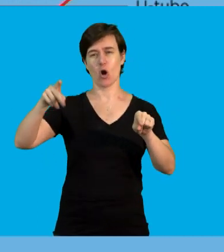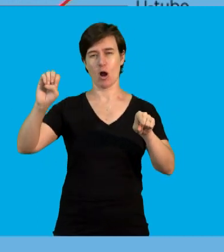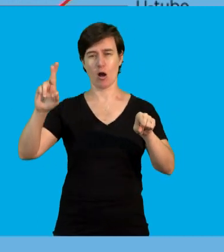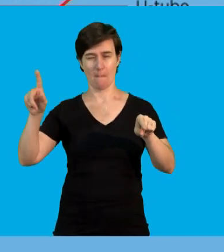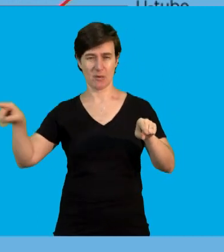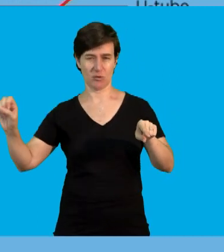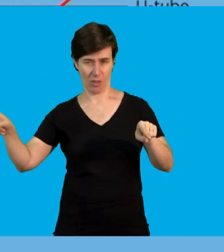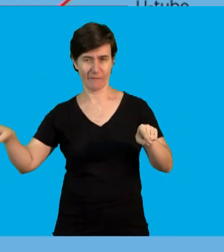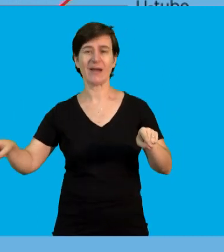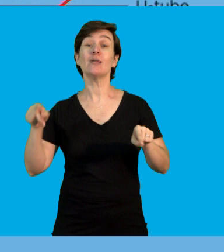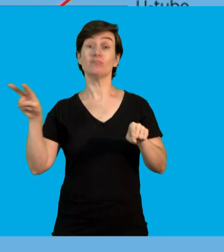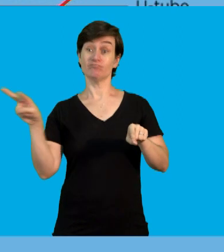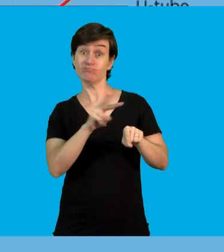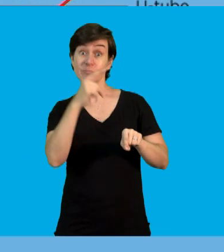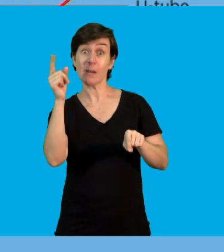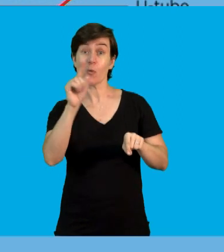electrolyte.